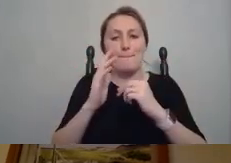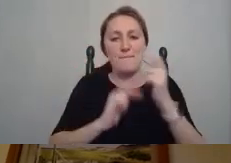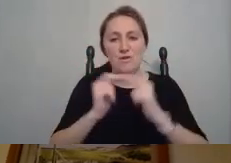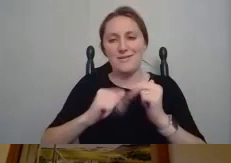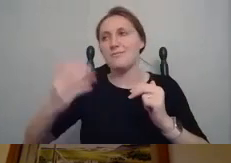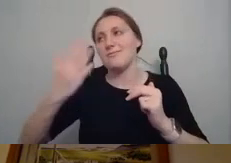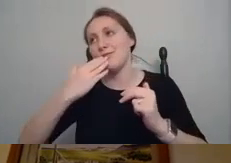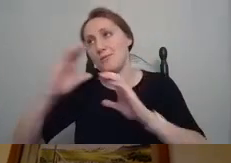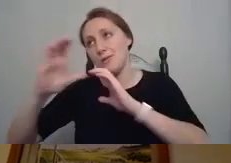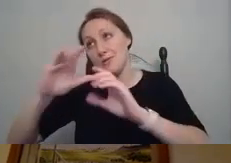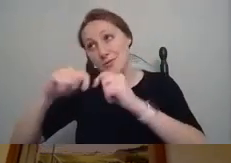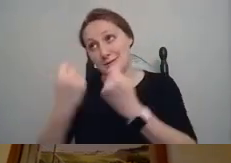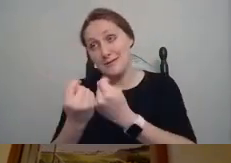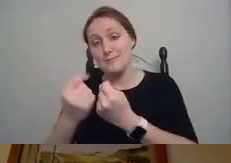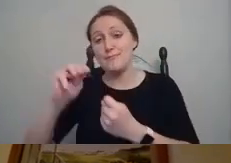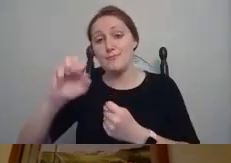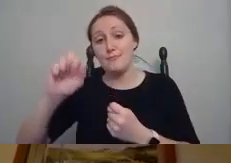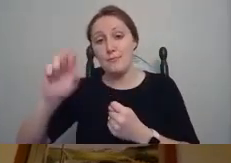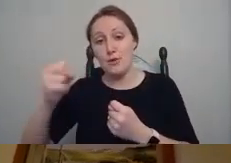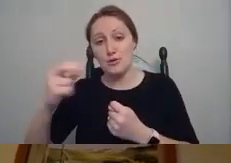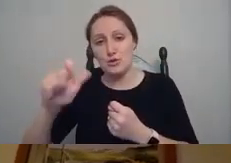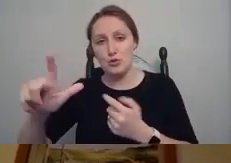team, Marisol and